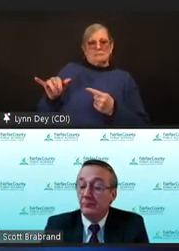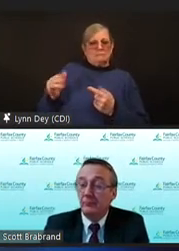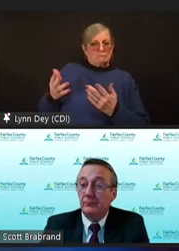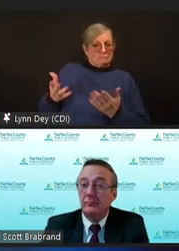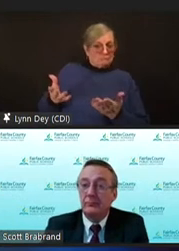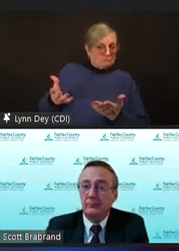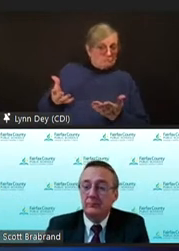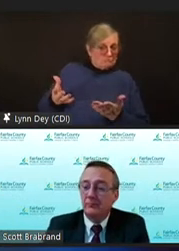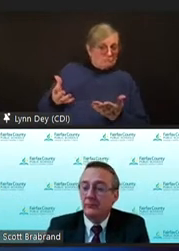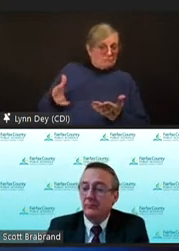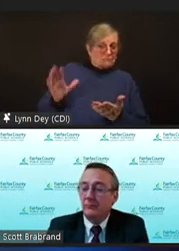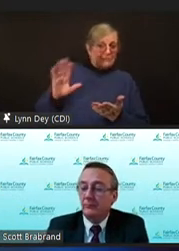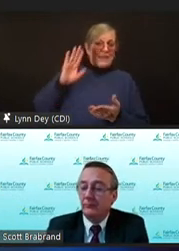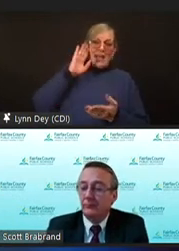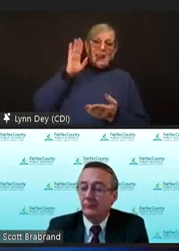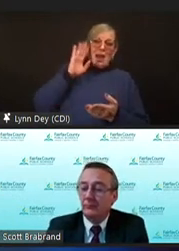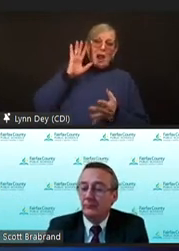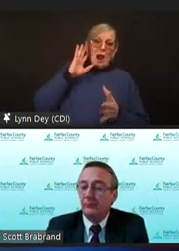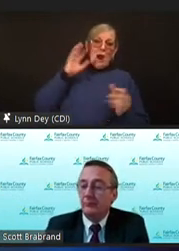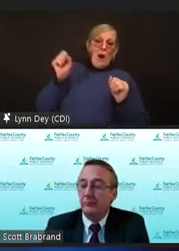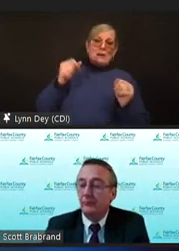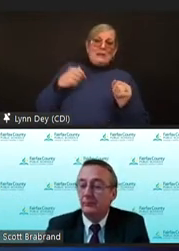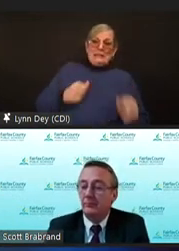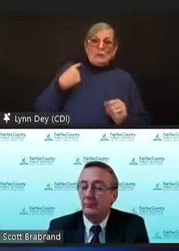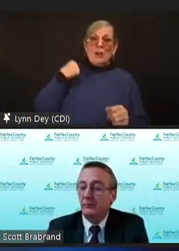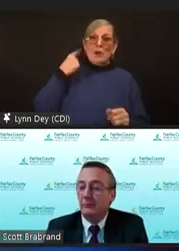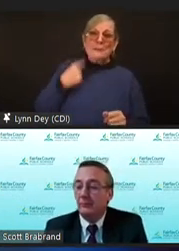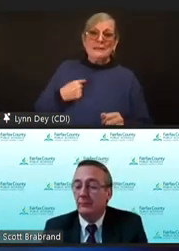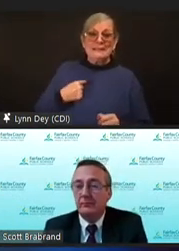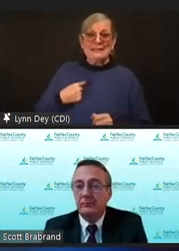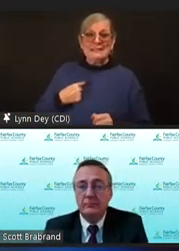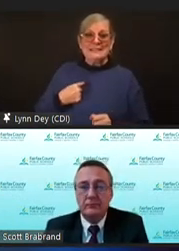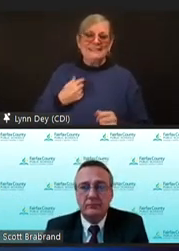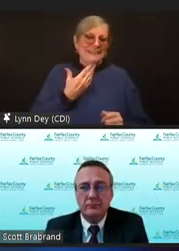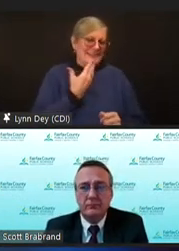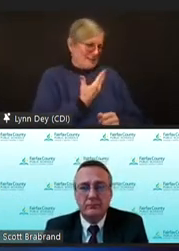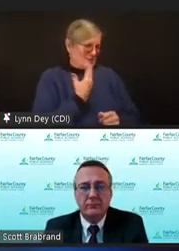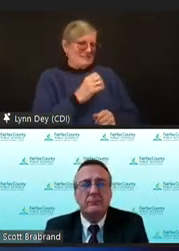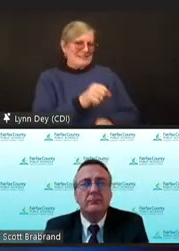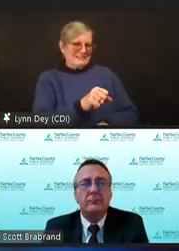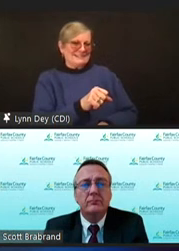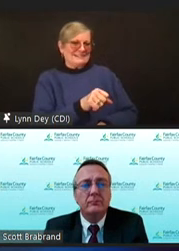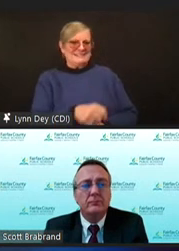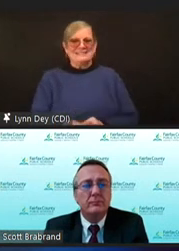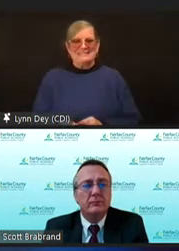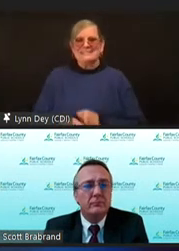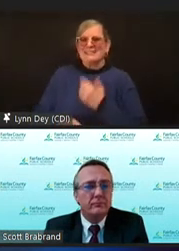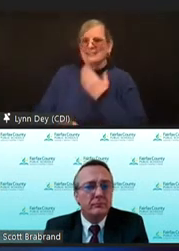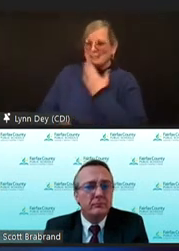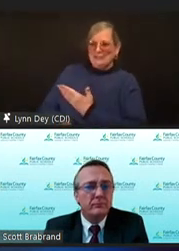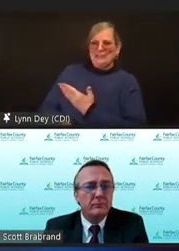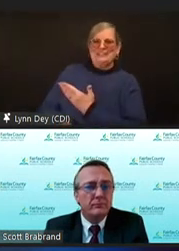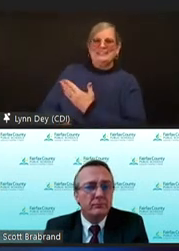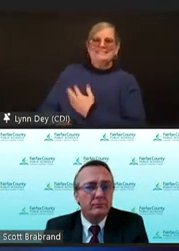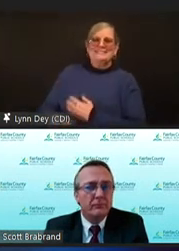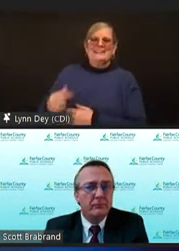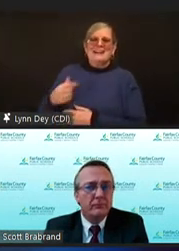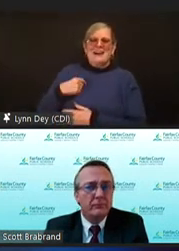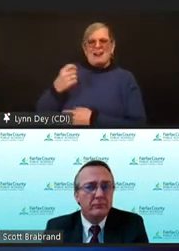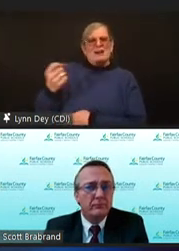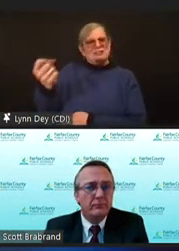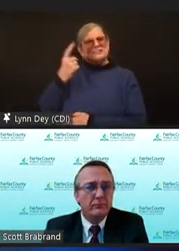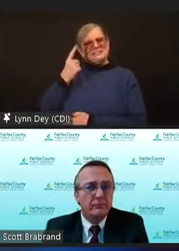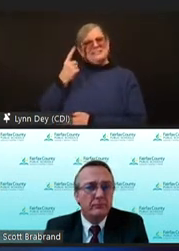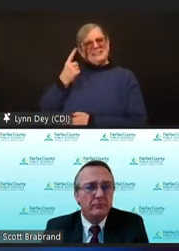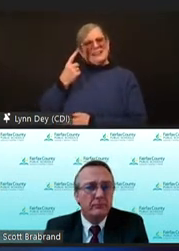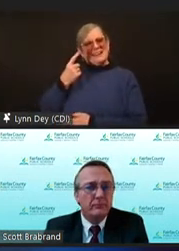Hello, can you hear me? Yes, thank you. Hi, thank you. I feel like I have a good understanding of these